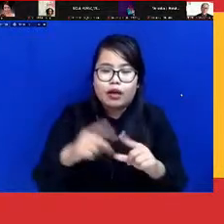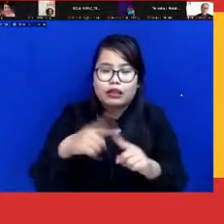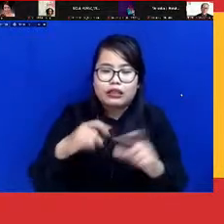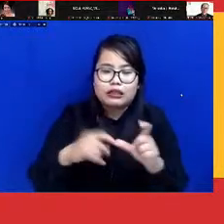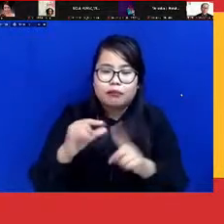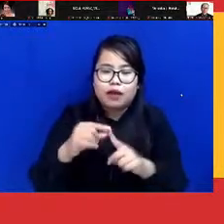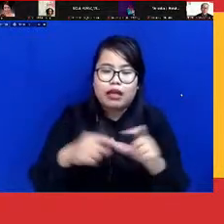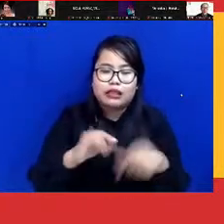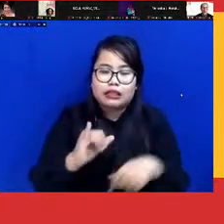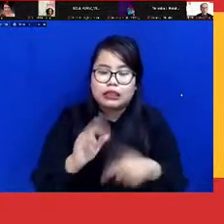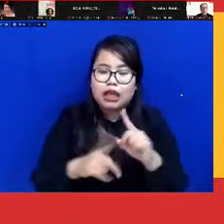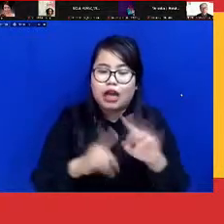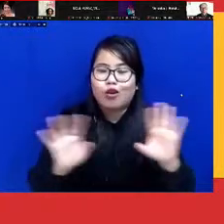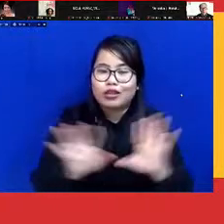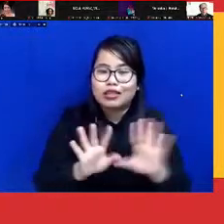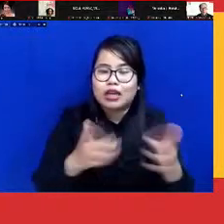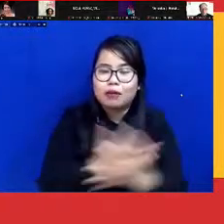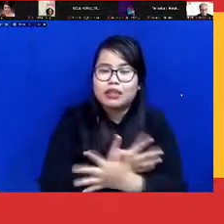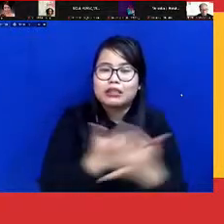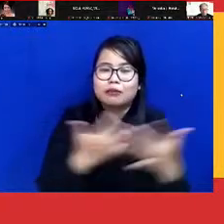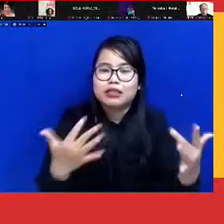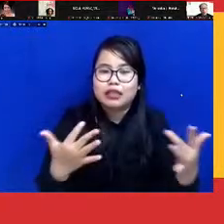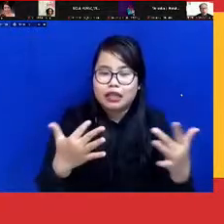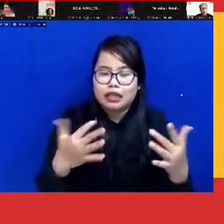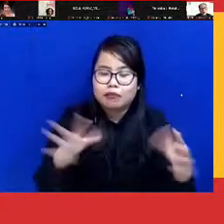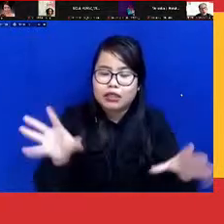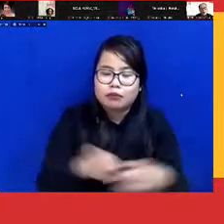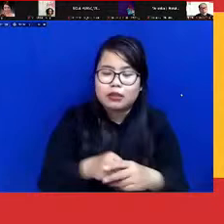easy. Another way is